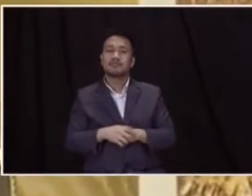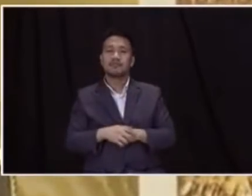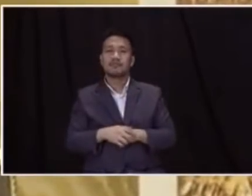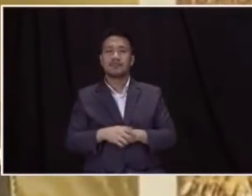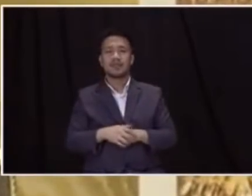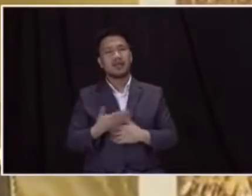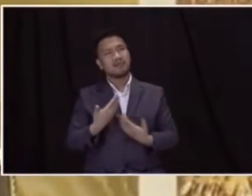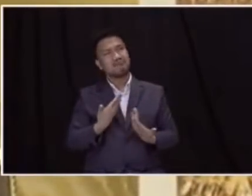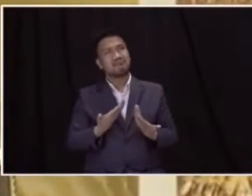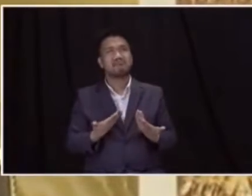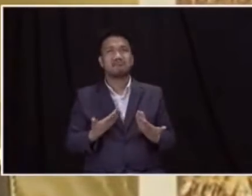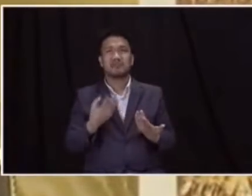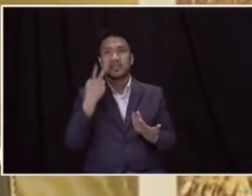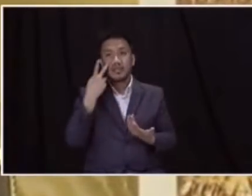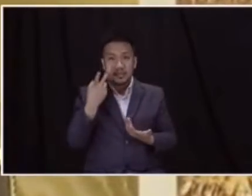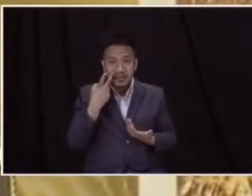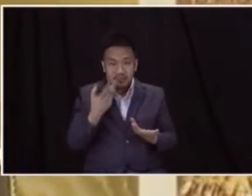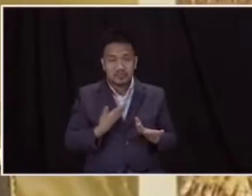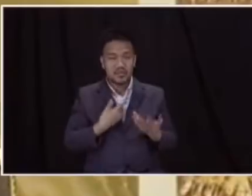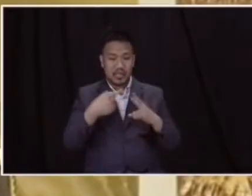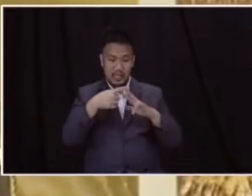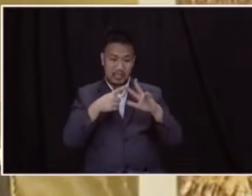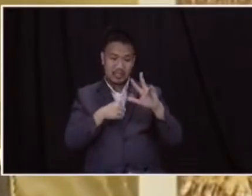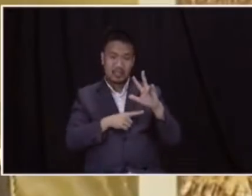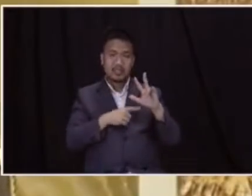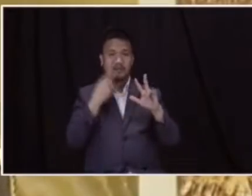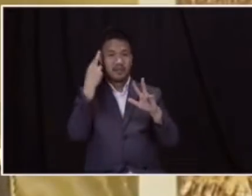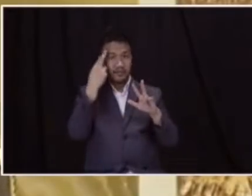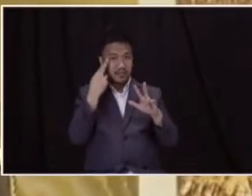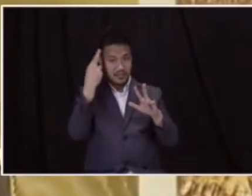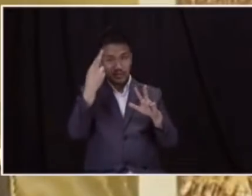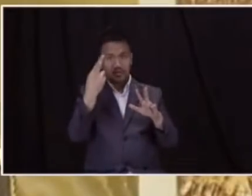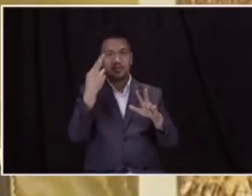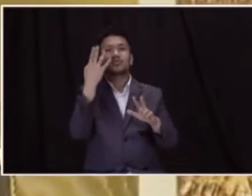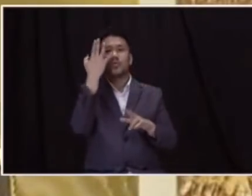I could see three reasons why.